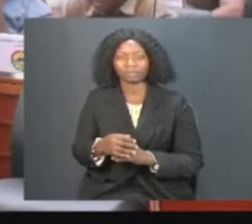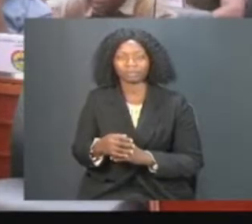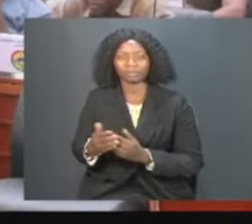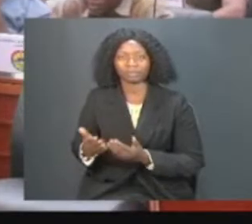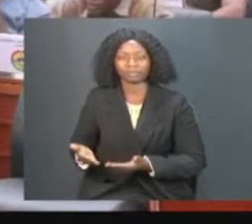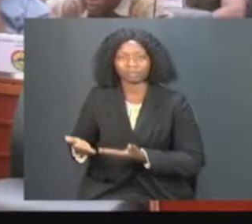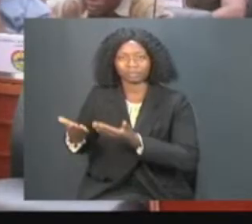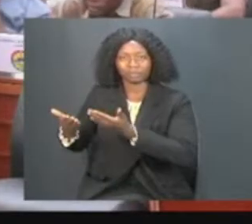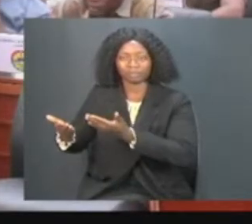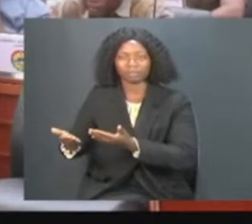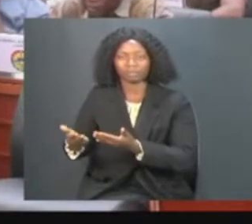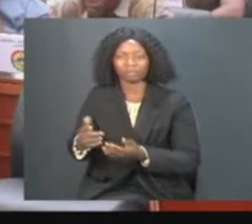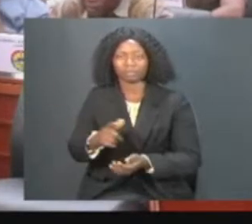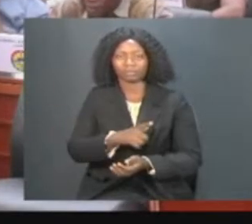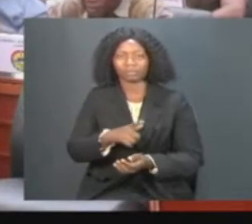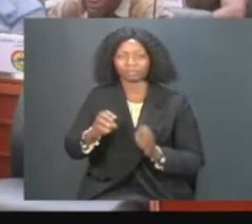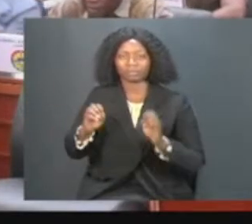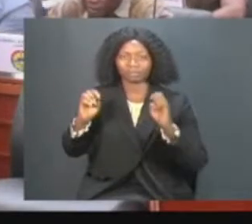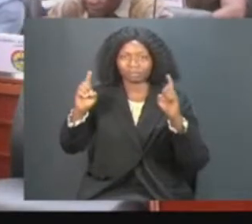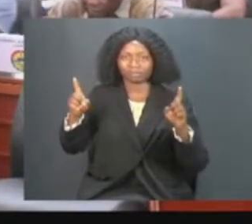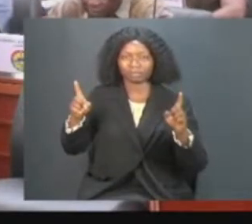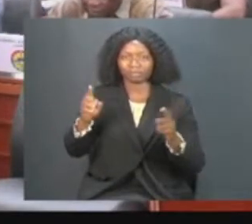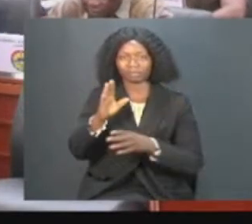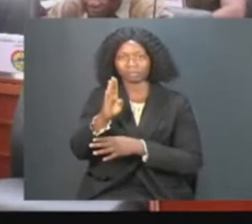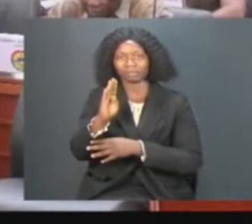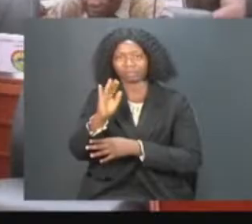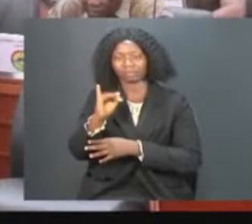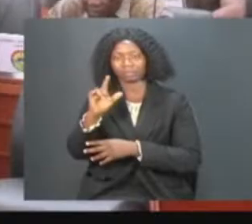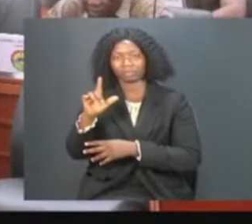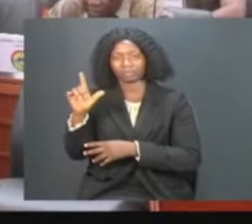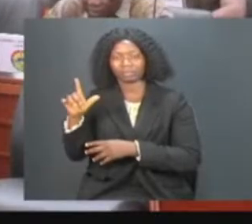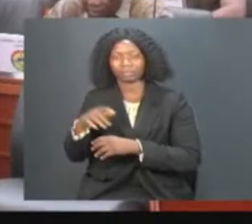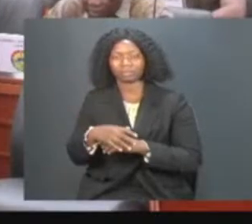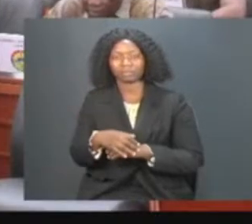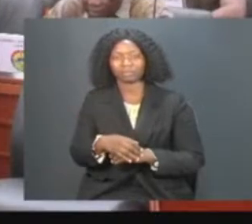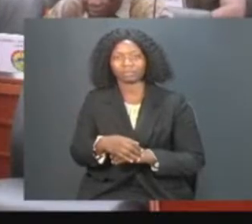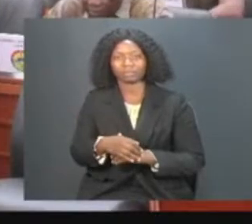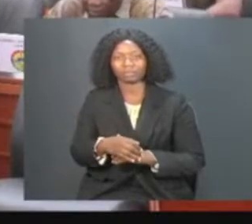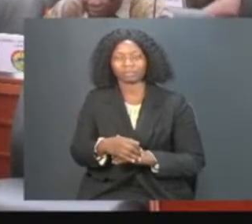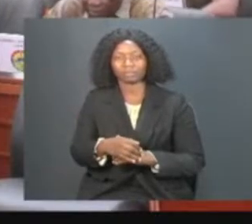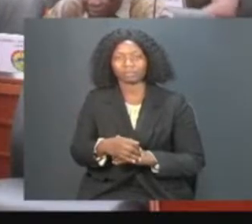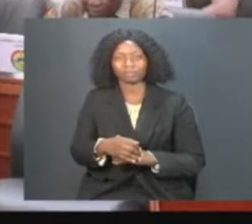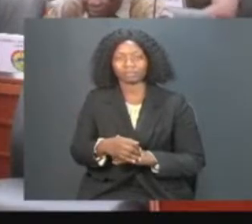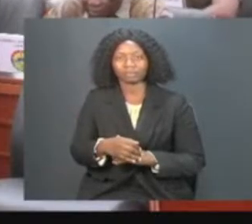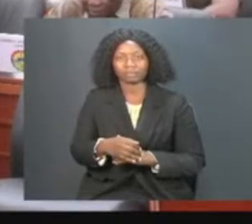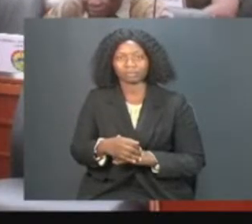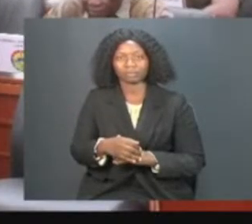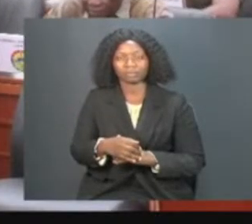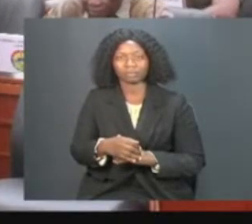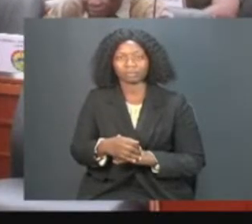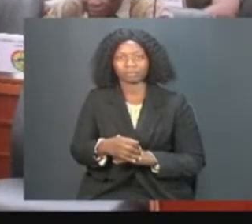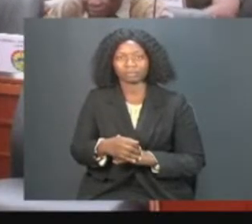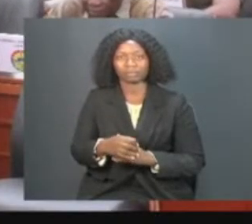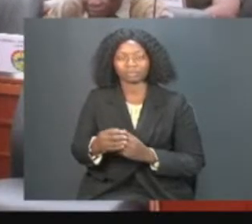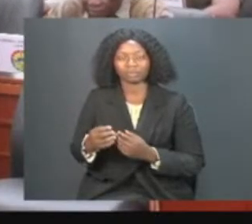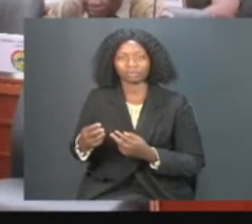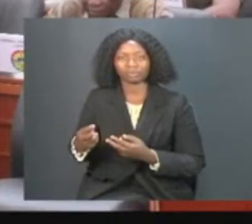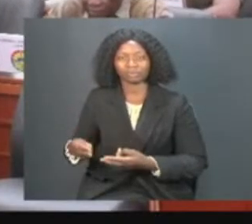Legal Education Reform Bill. I intend to make an application to you